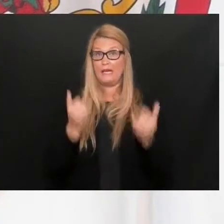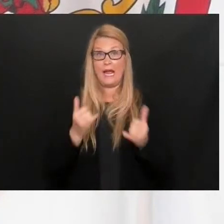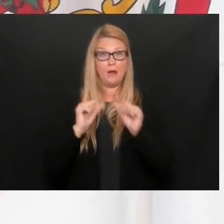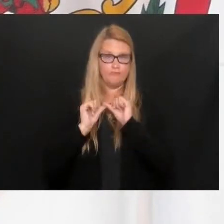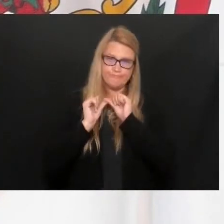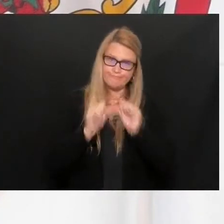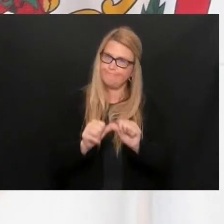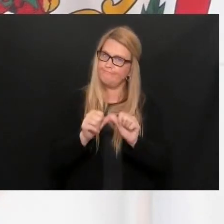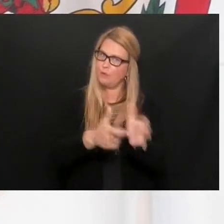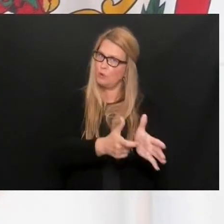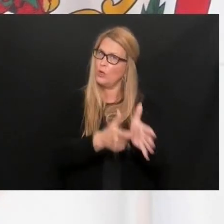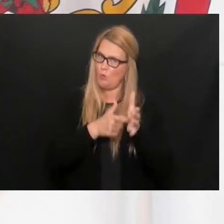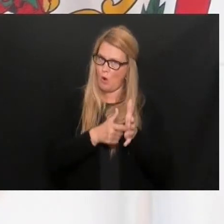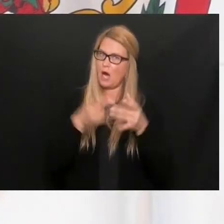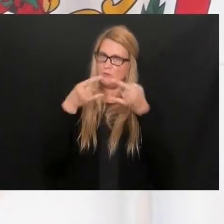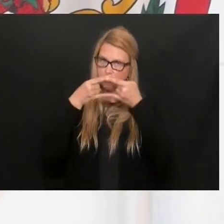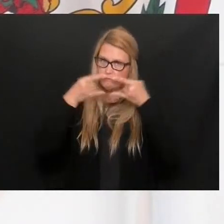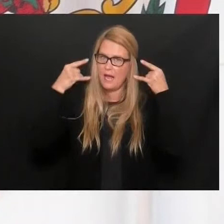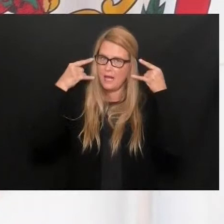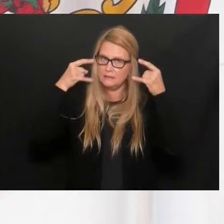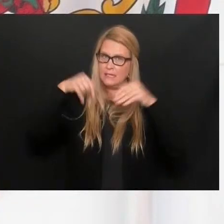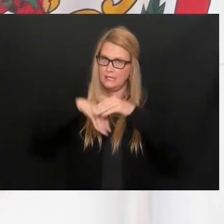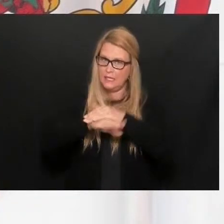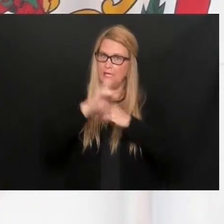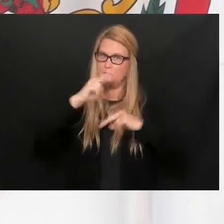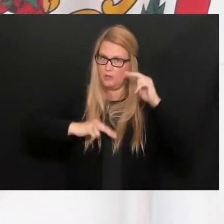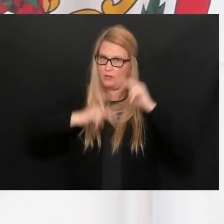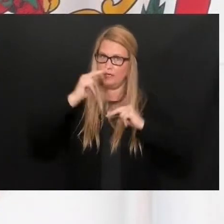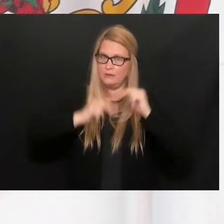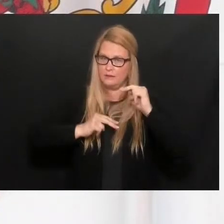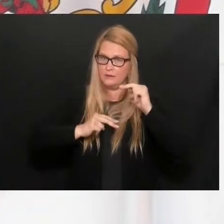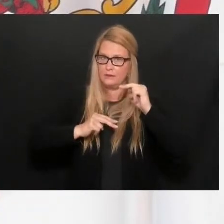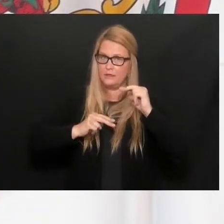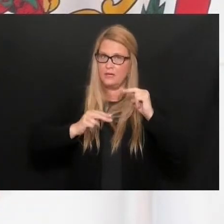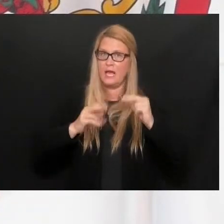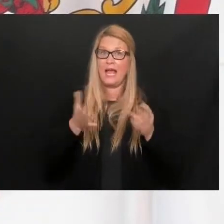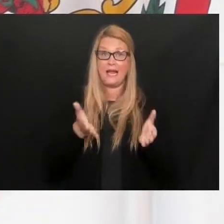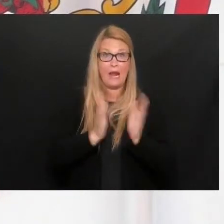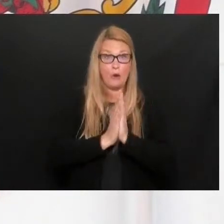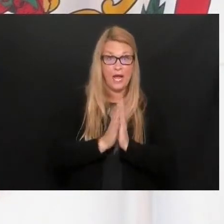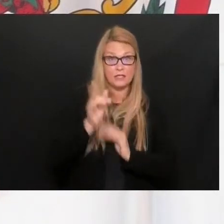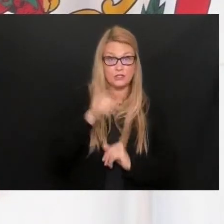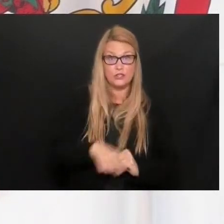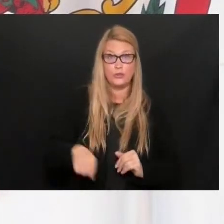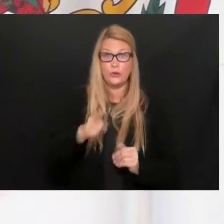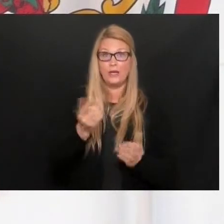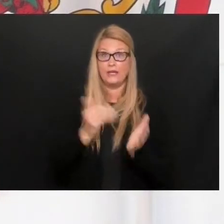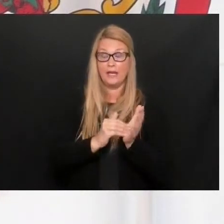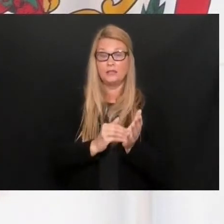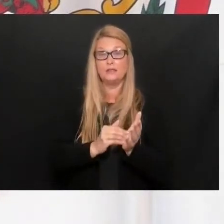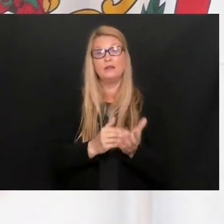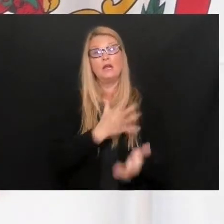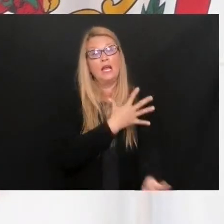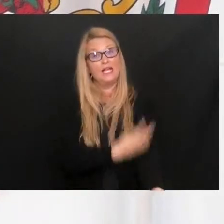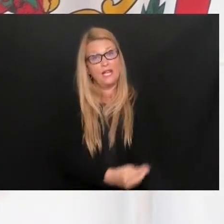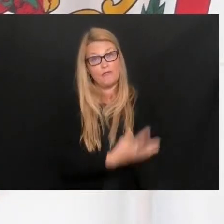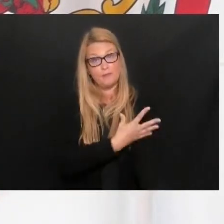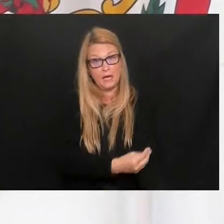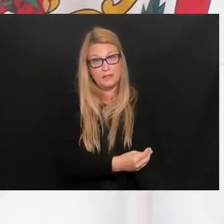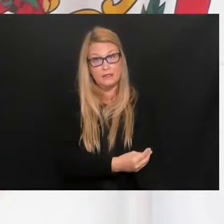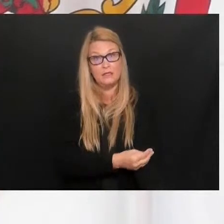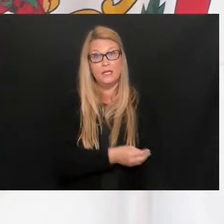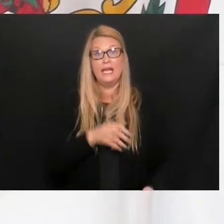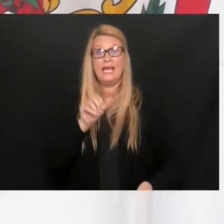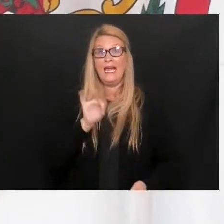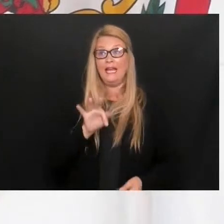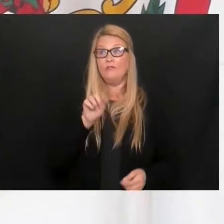still wear a mask in our public buildings and everything. And I ask you over and over and over about giving blood. You know, if by chance